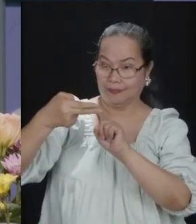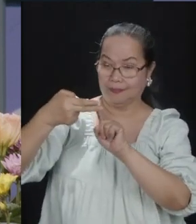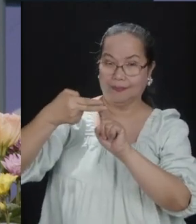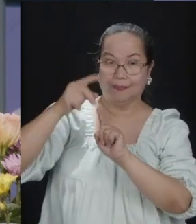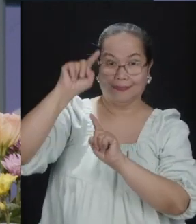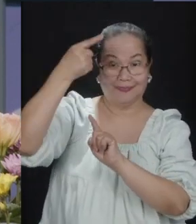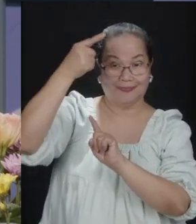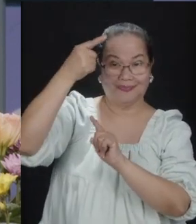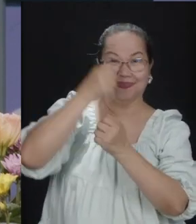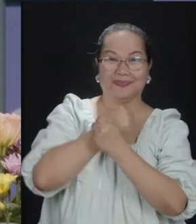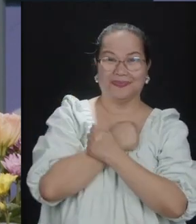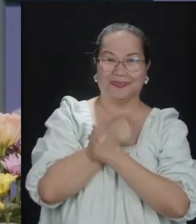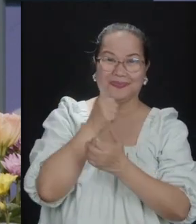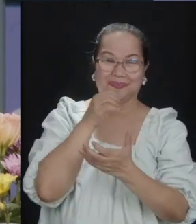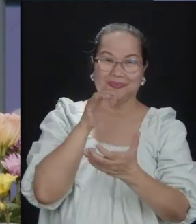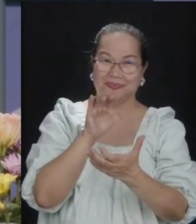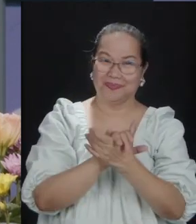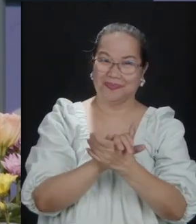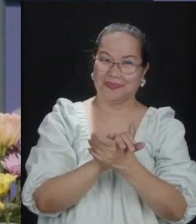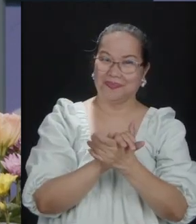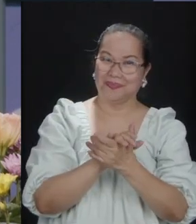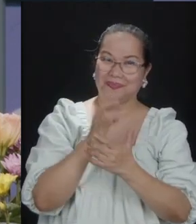and the loved wife because she was barren,